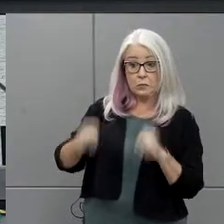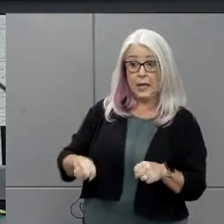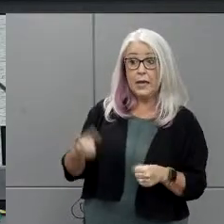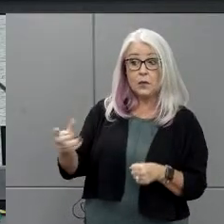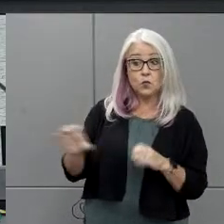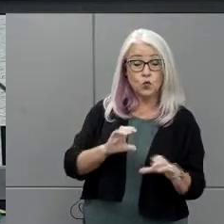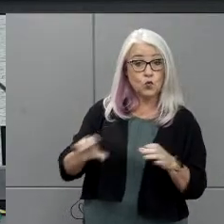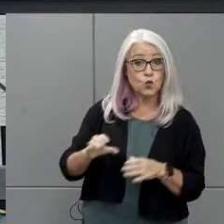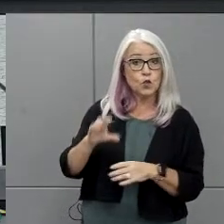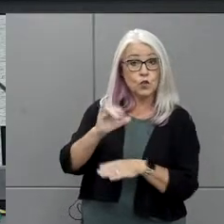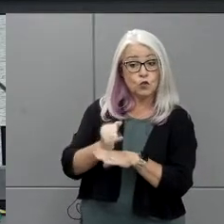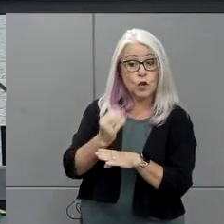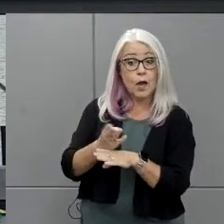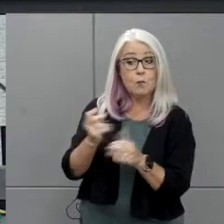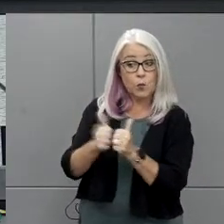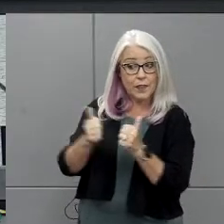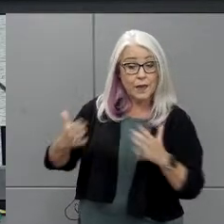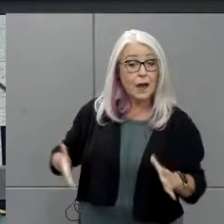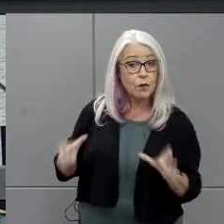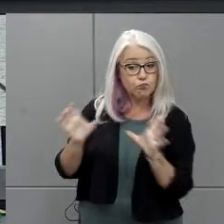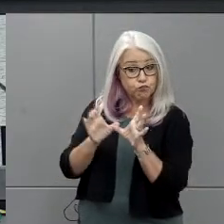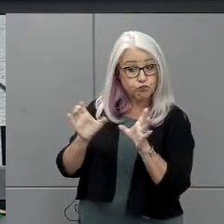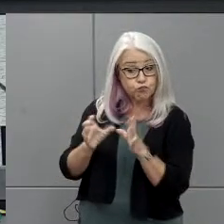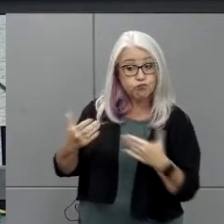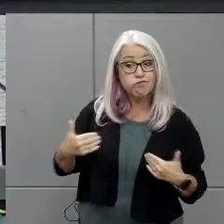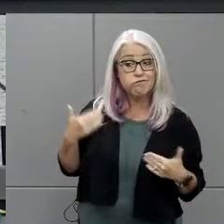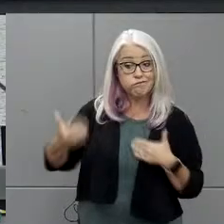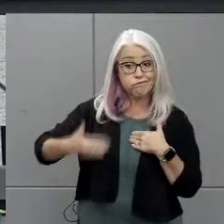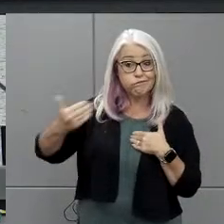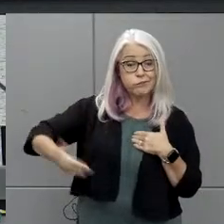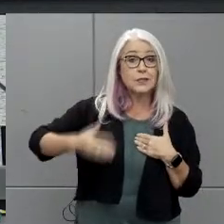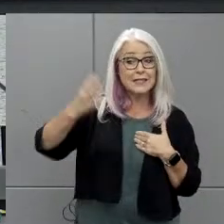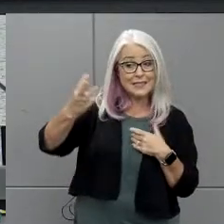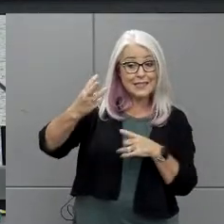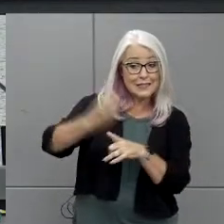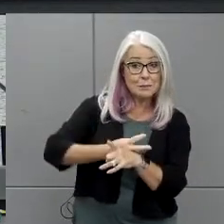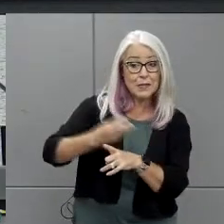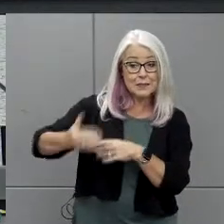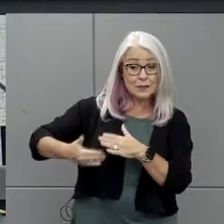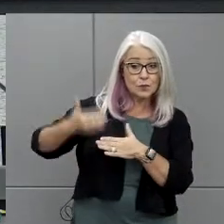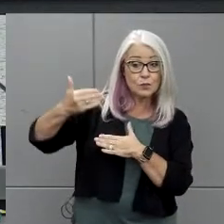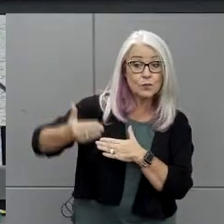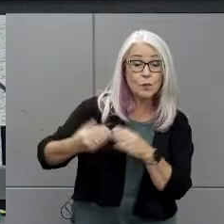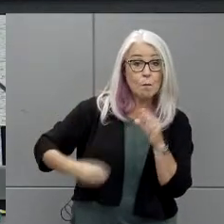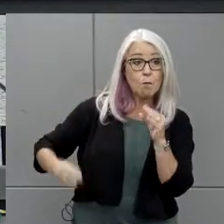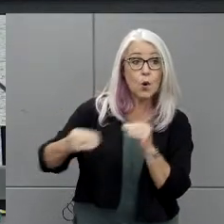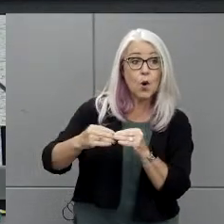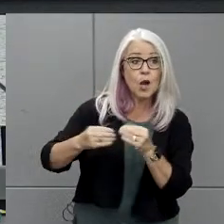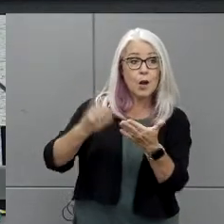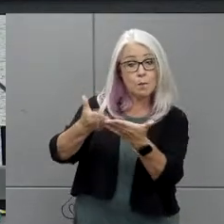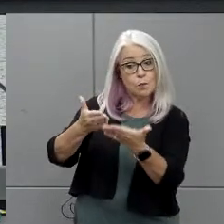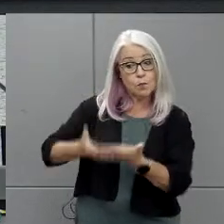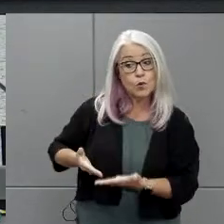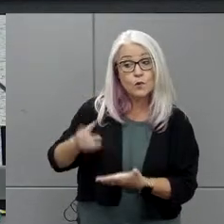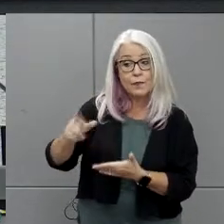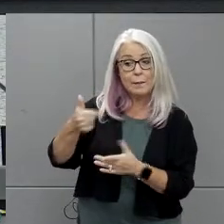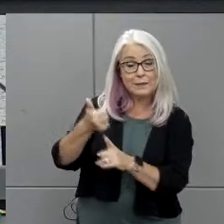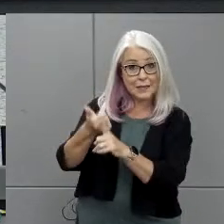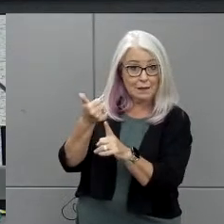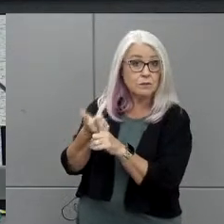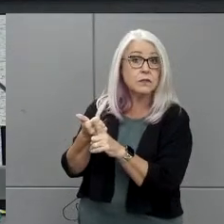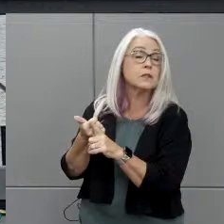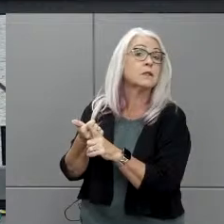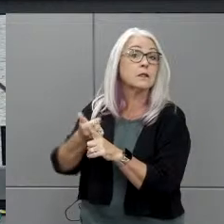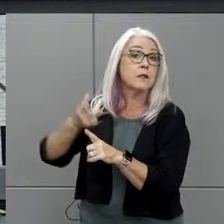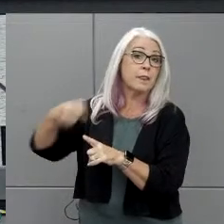without the credentials, and they worked for me 6 months or better and proved themselves by